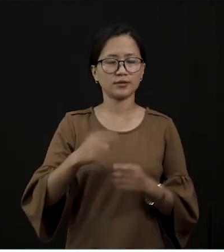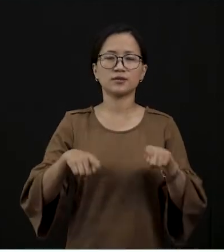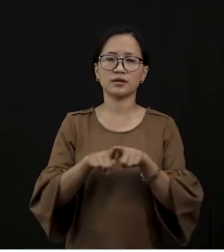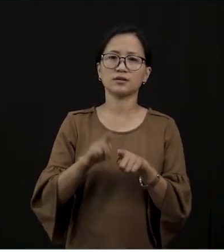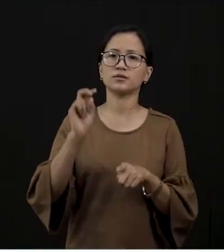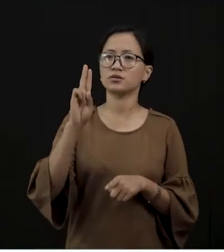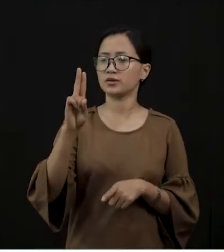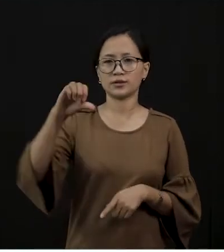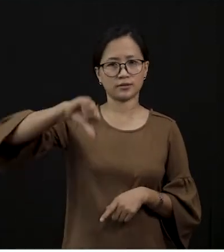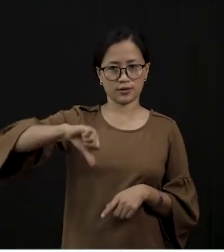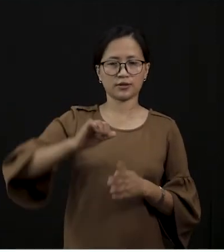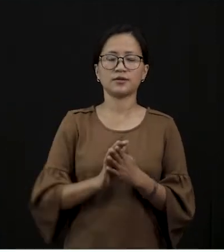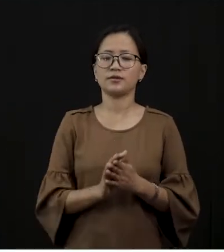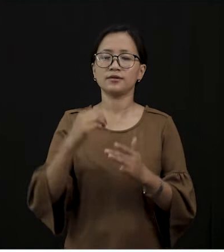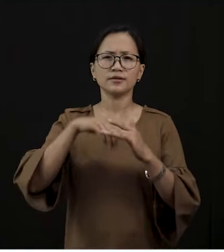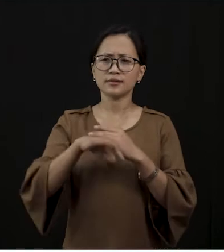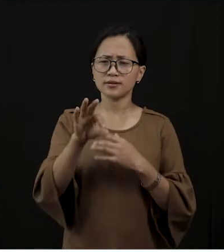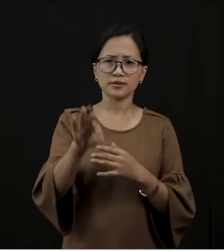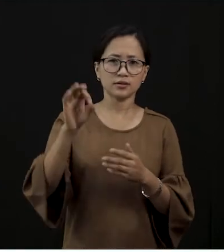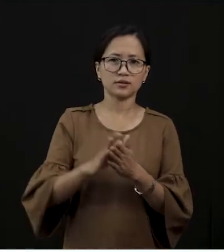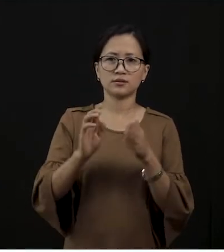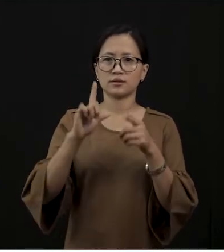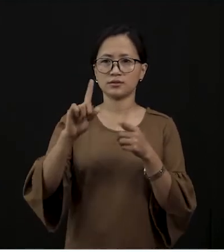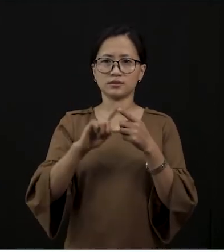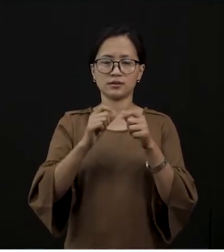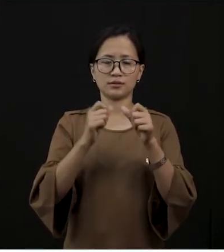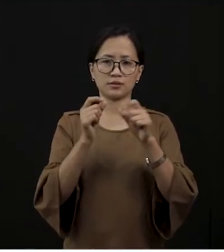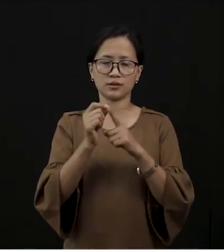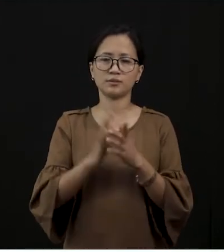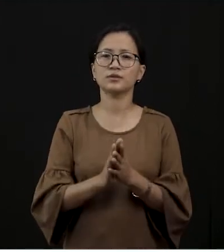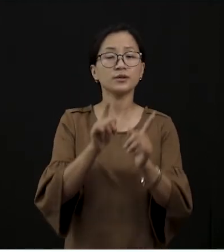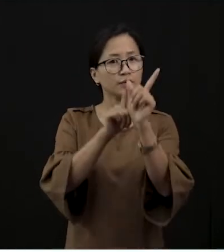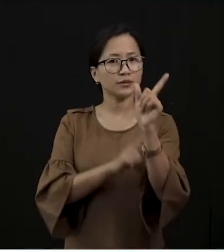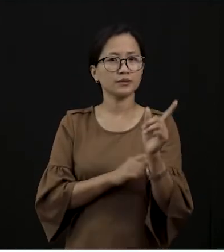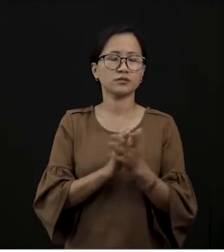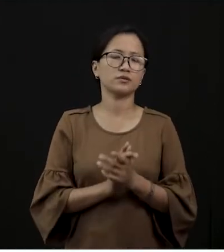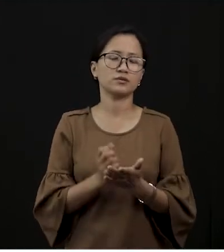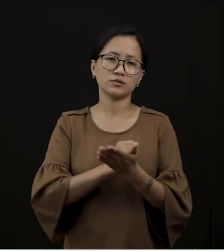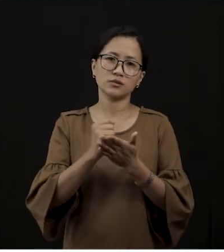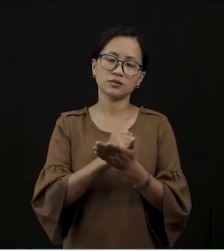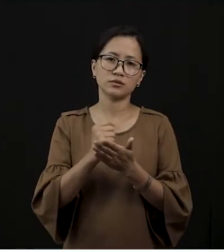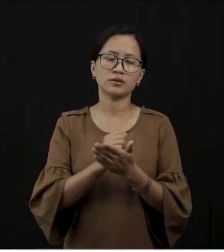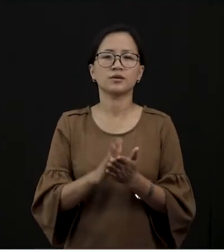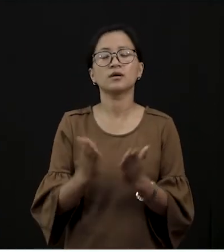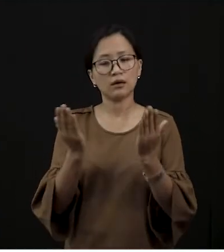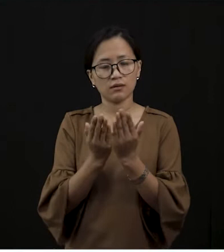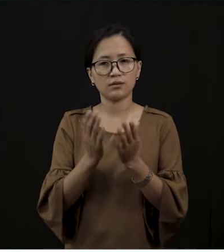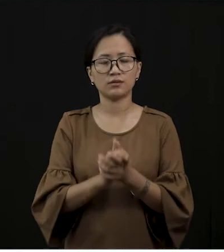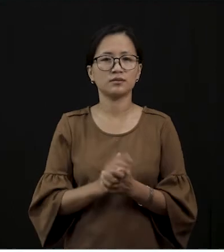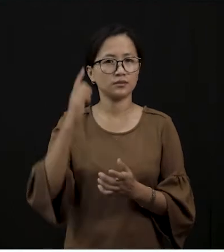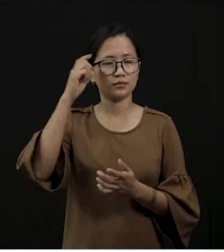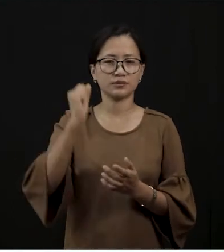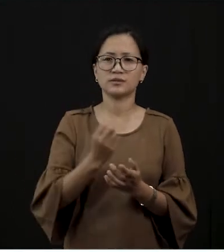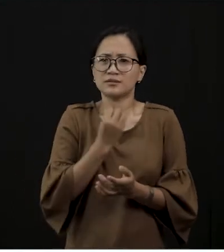leap year. This is a rhyme. You try to by heart it, then it's very easy to